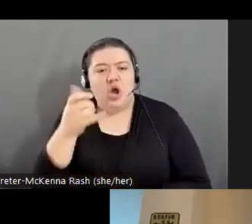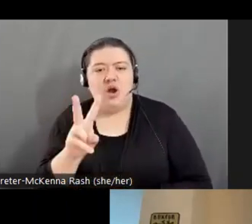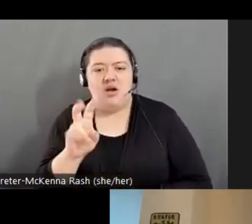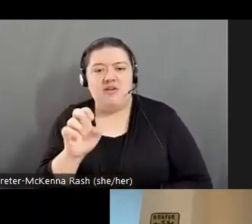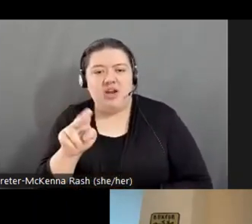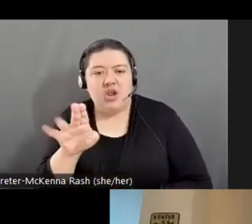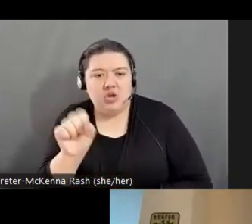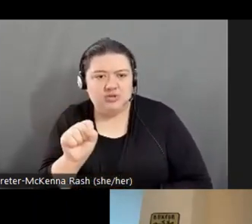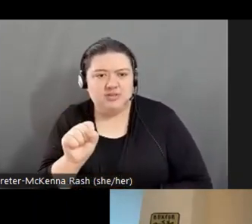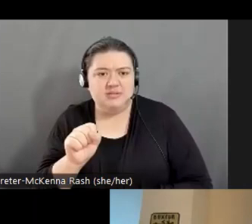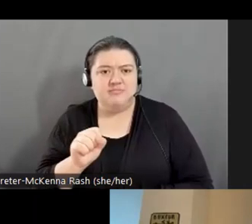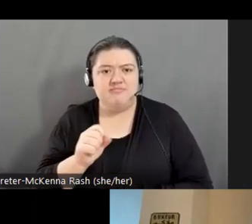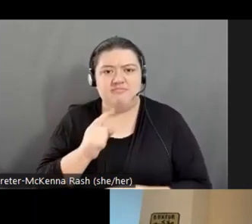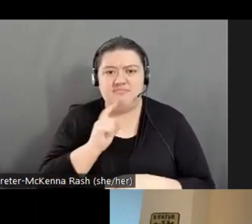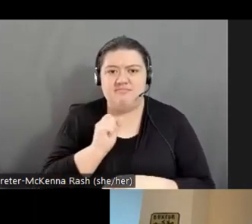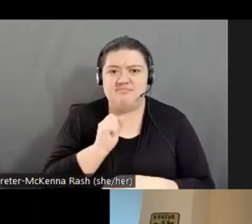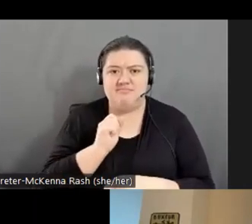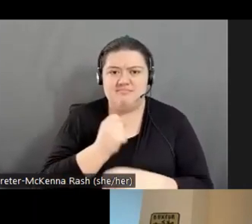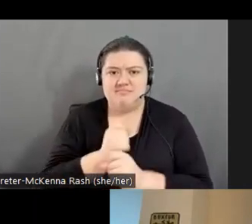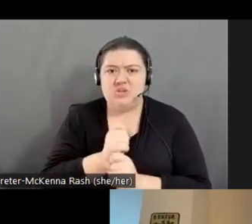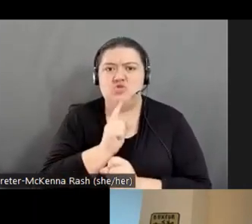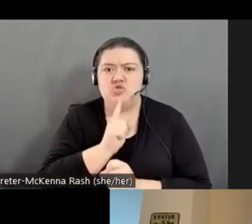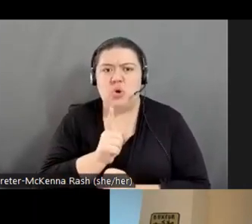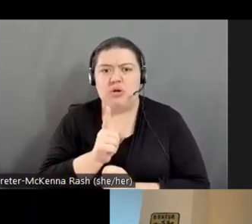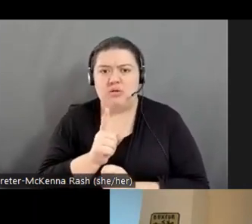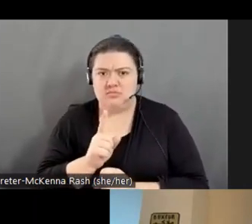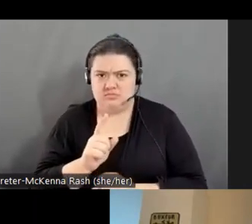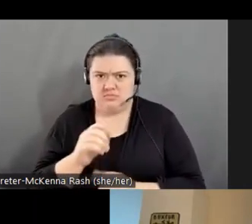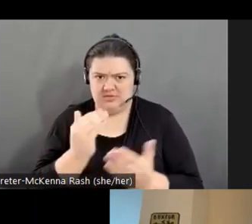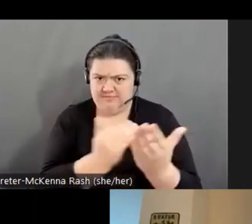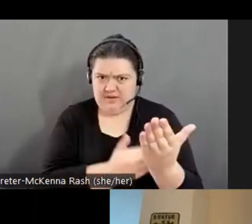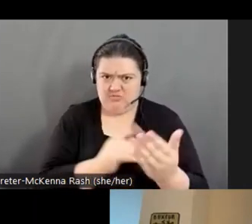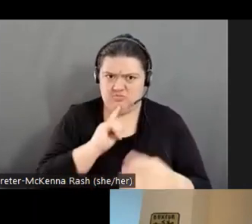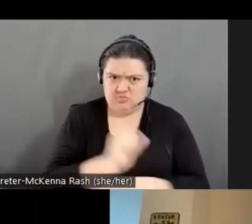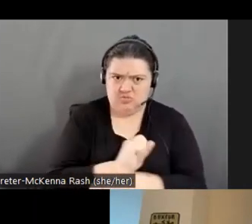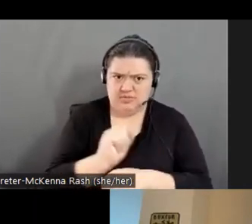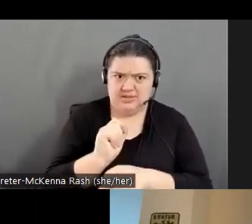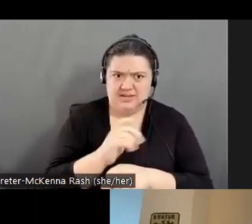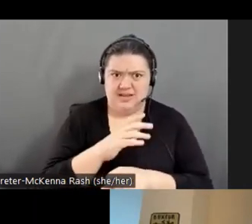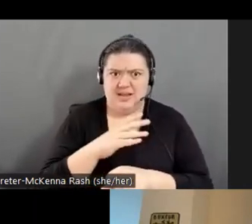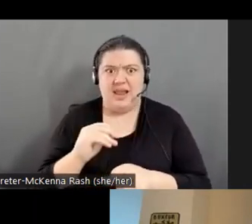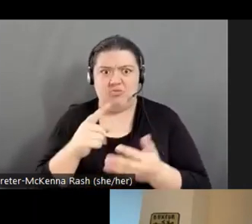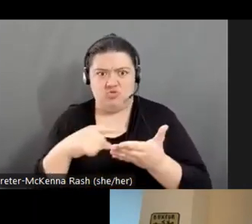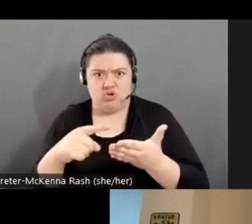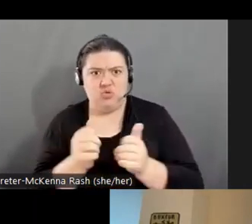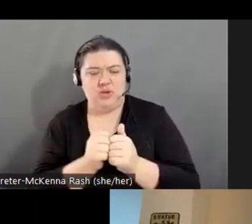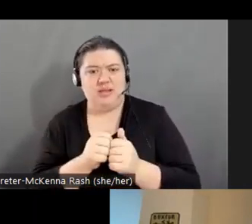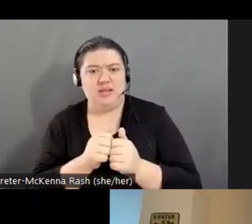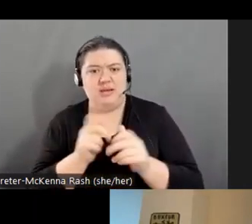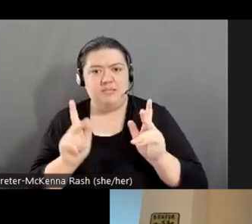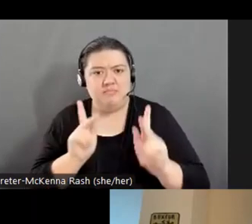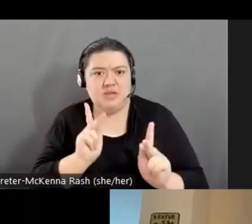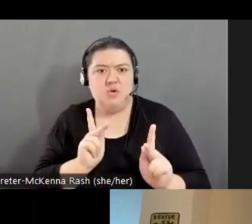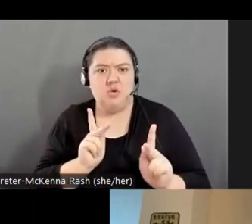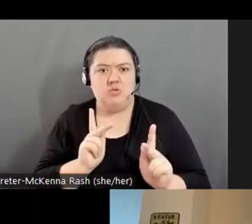if the itineraries were true. And it kind of sent a shockwave and a reality check to a lot of people in the performing arts that, oh,